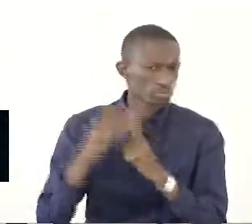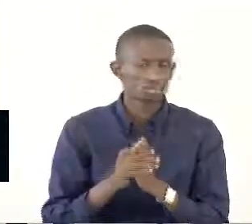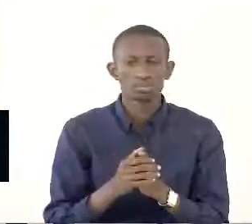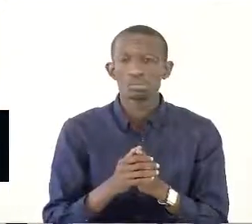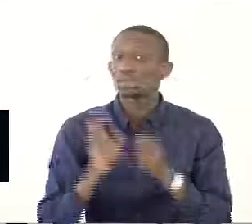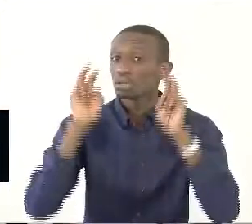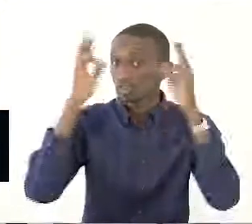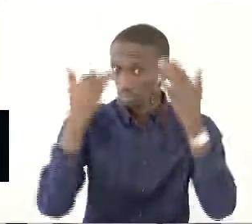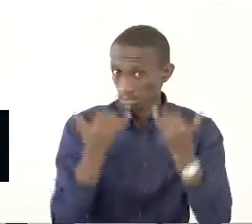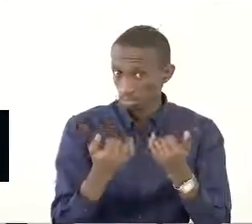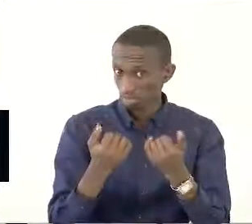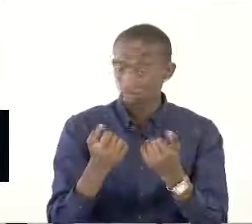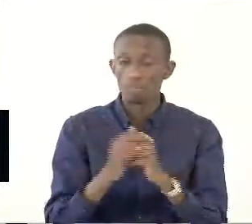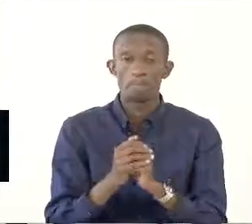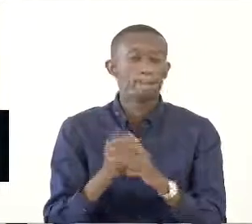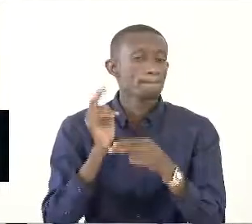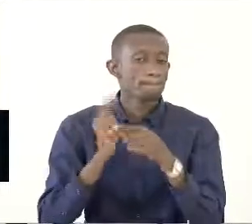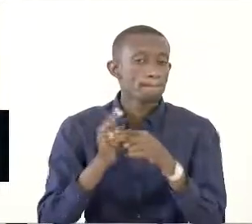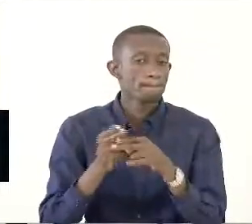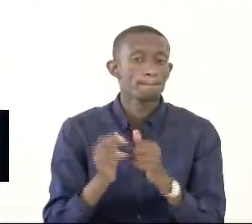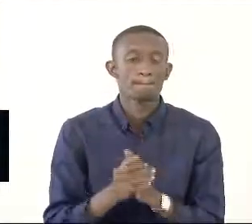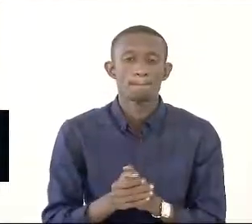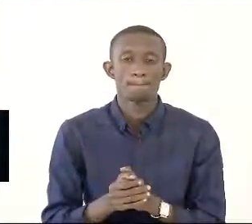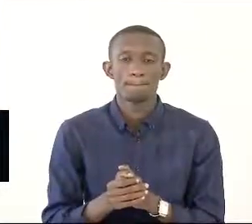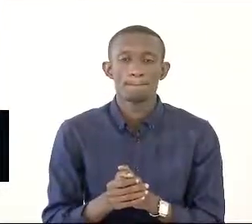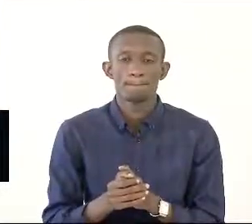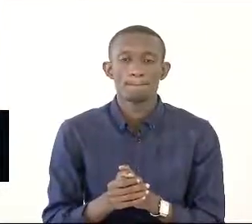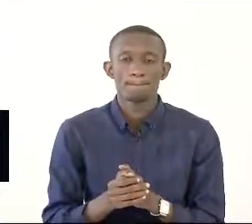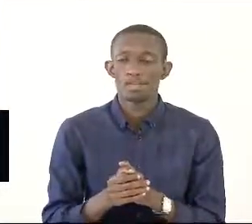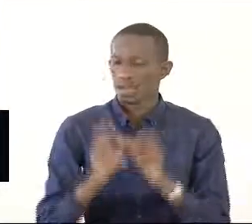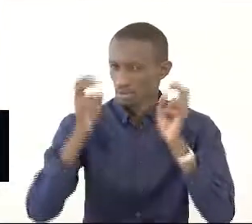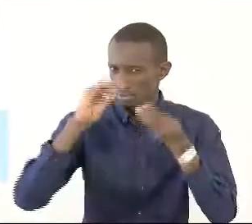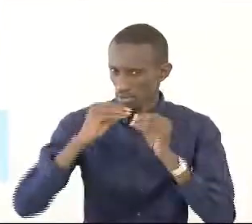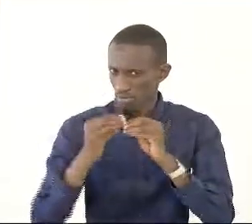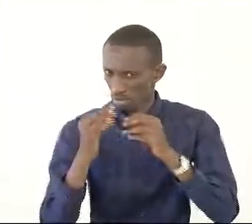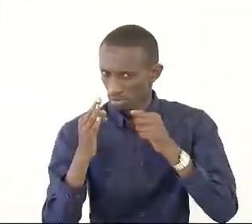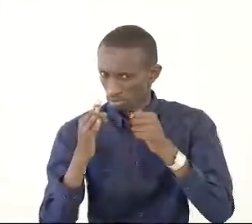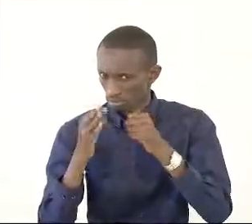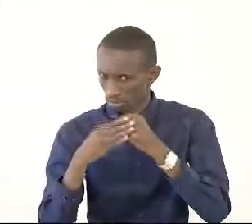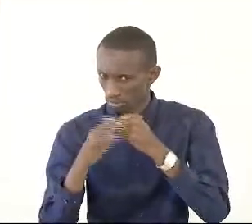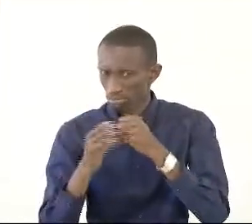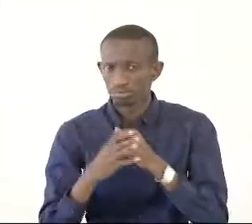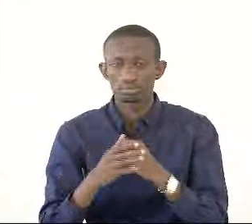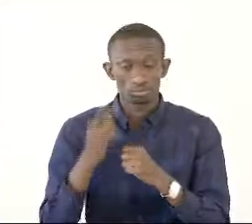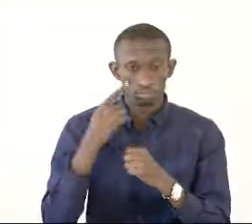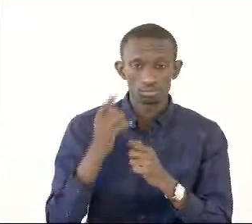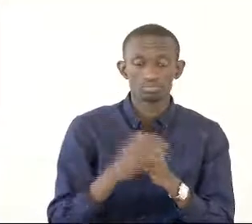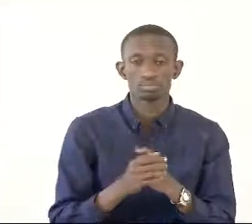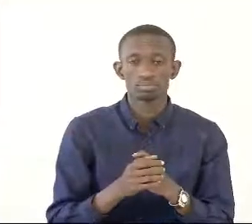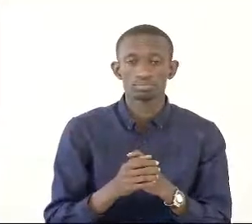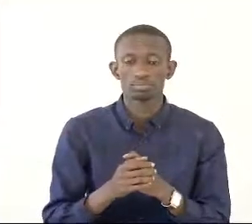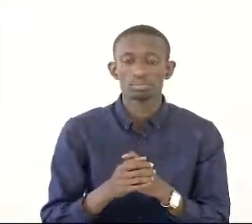telling you, is this lesson number 9, and we have it as radiation detectors and